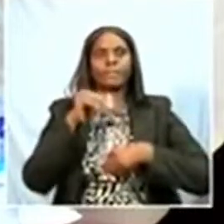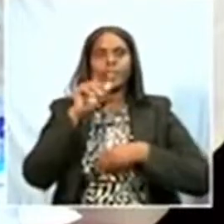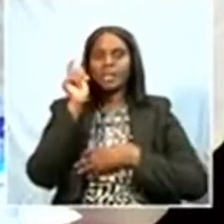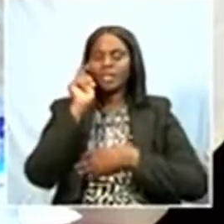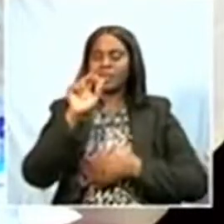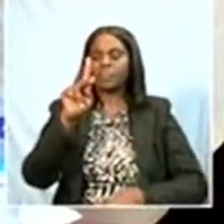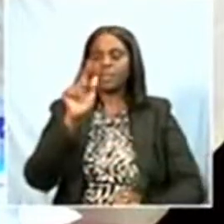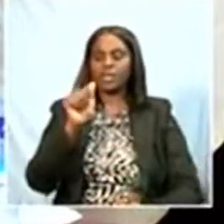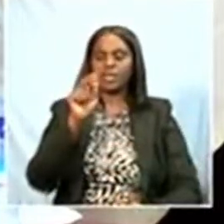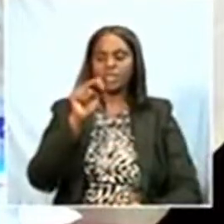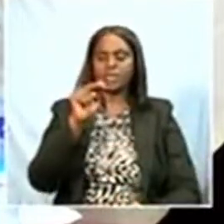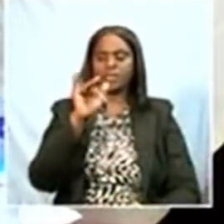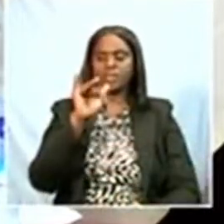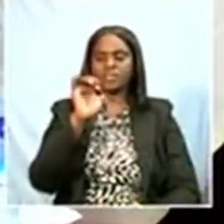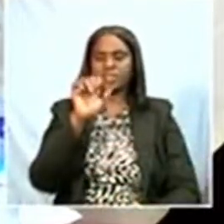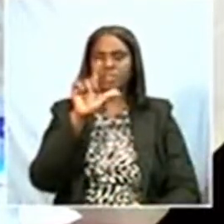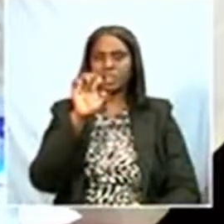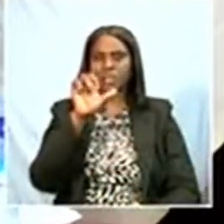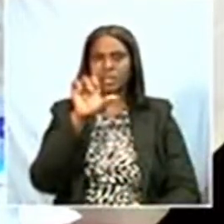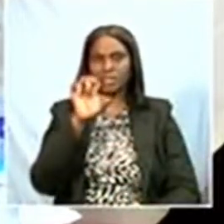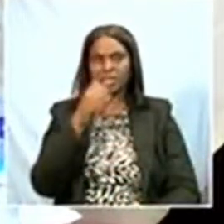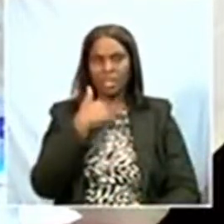Kanyerere, they have started mining. They are Chinese there.